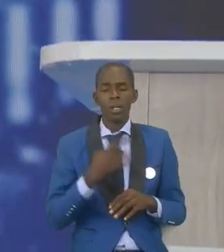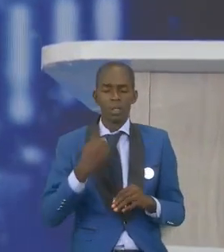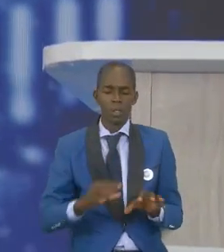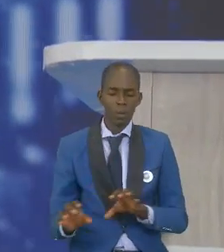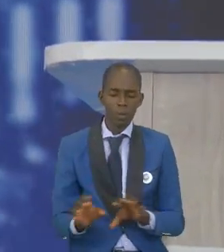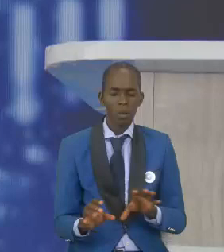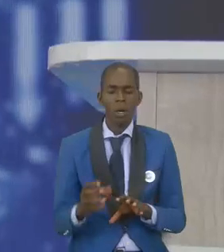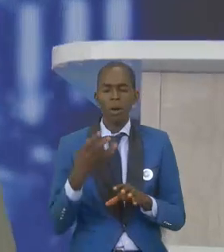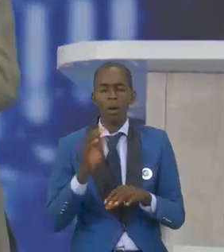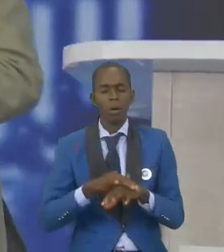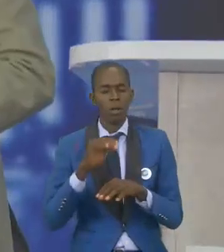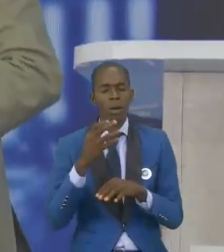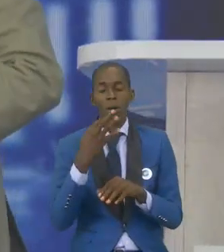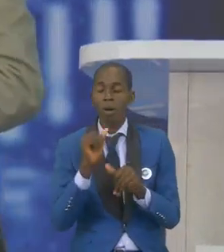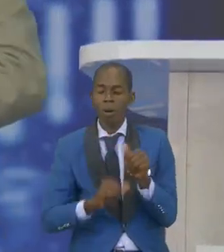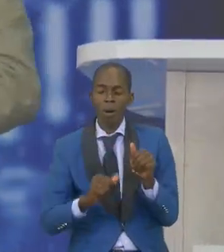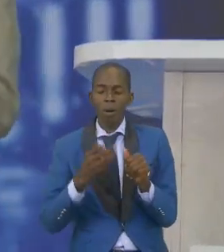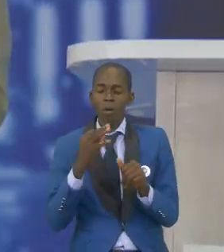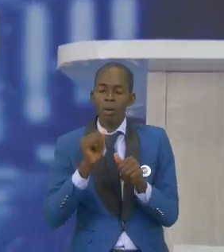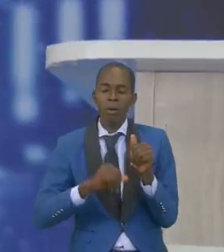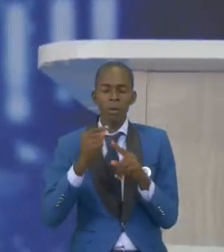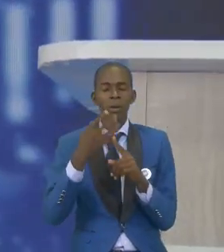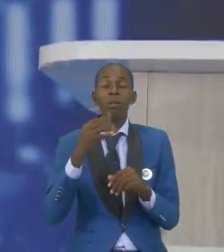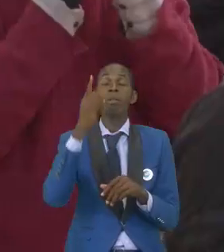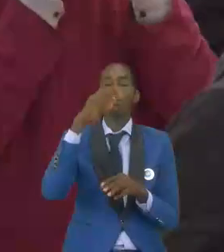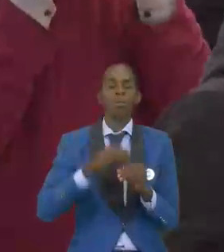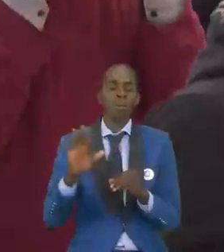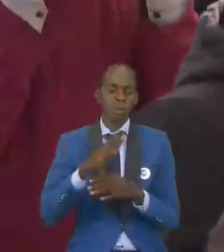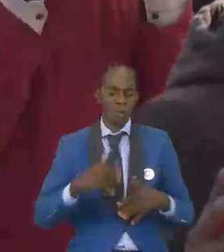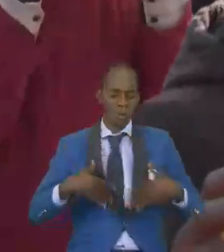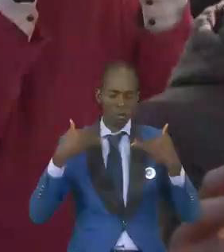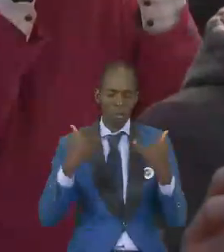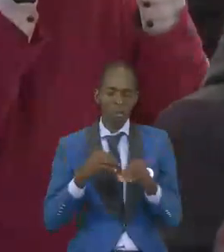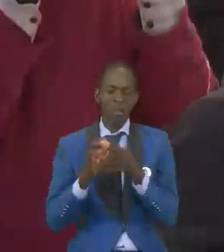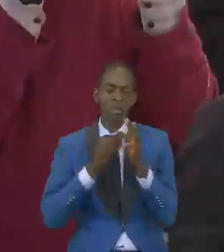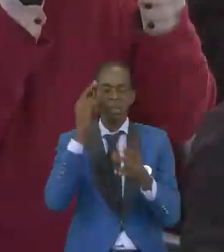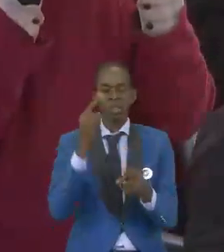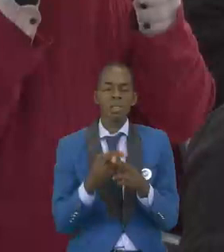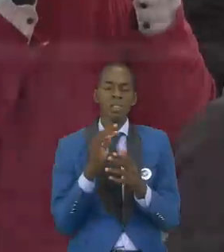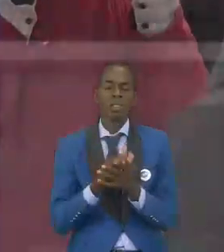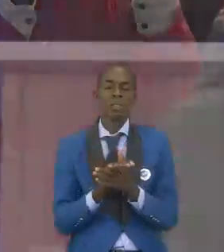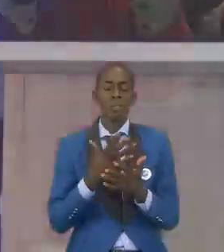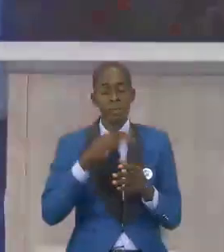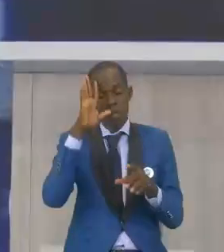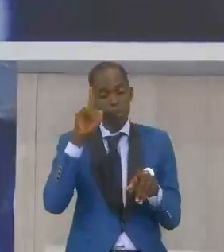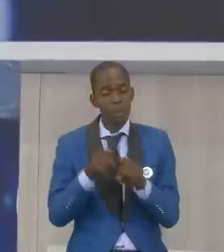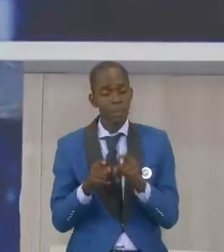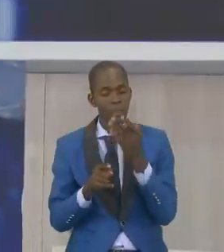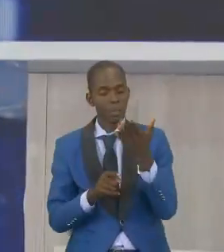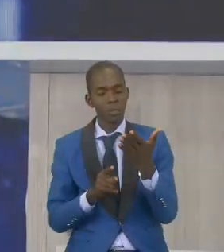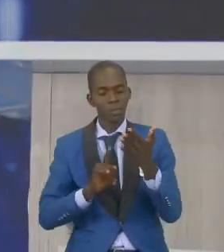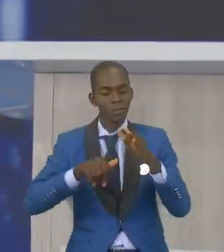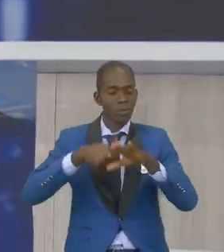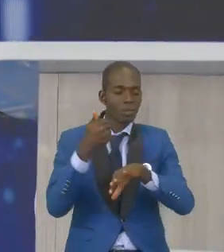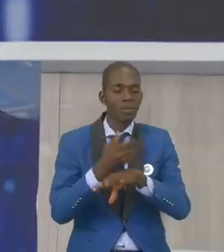of every word of God in your life right now in Jesus' name. My brother there, confirmation